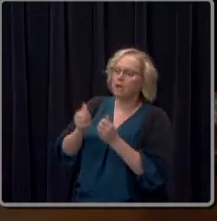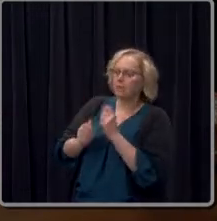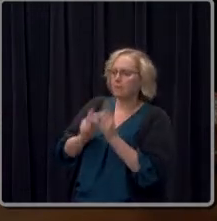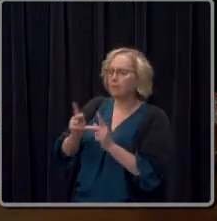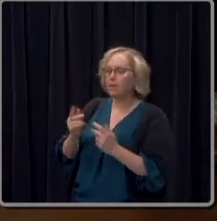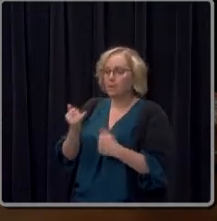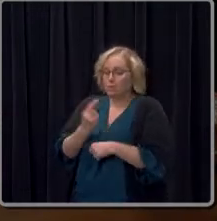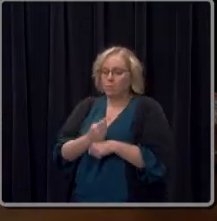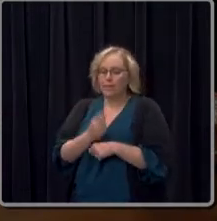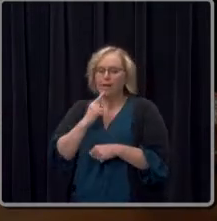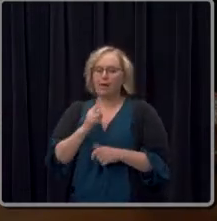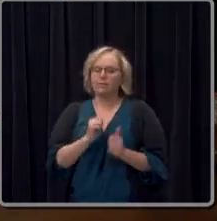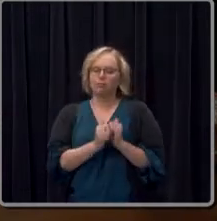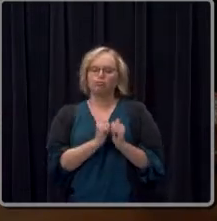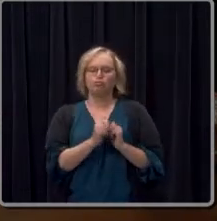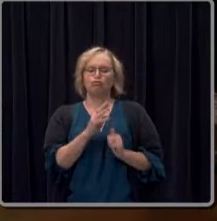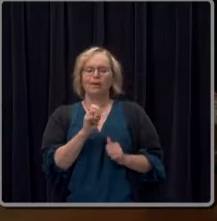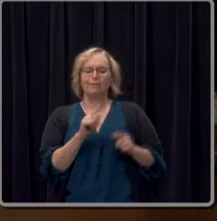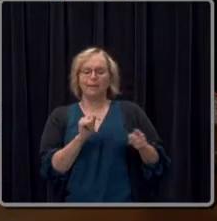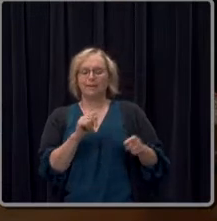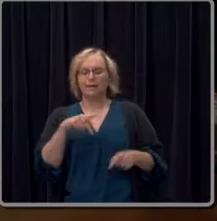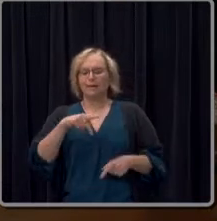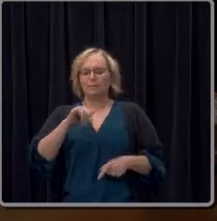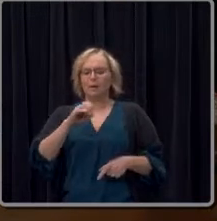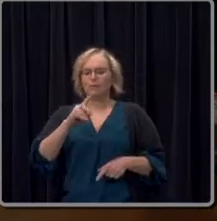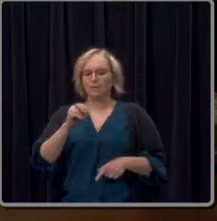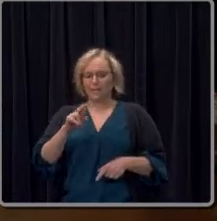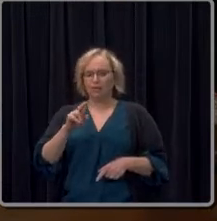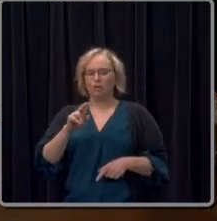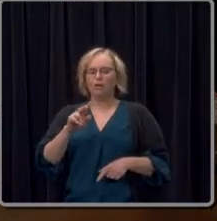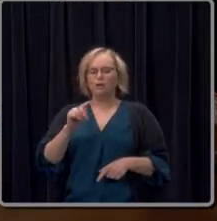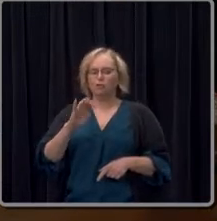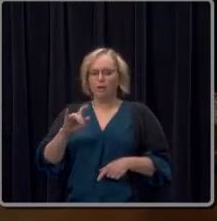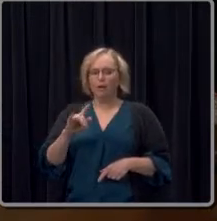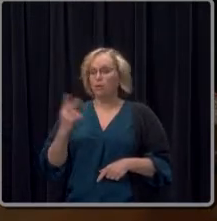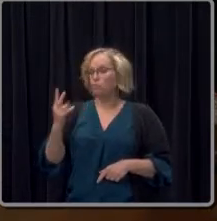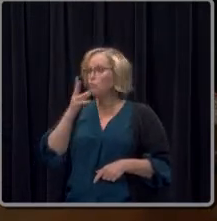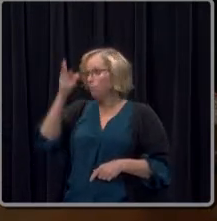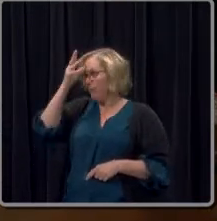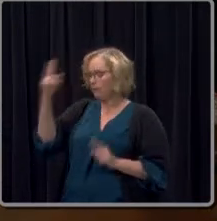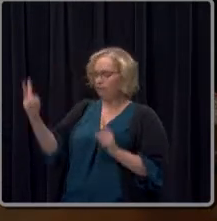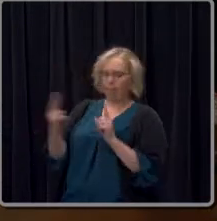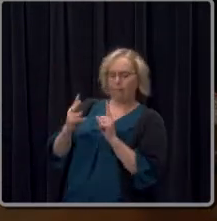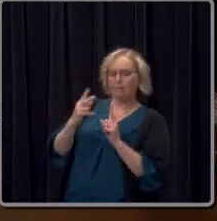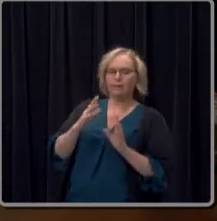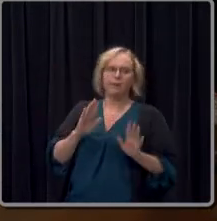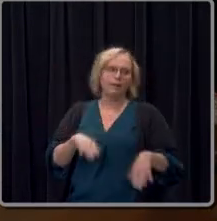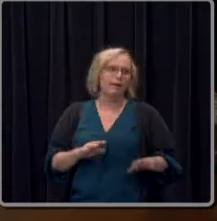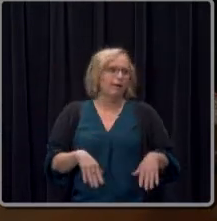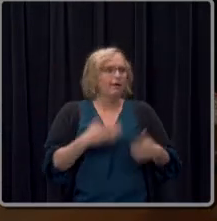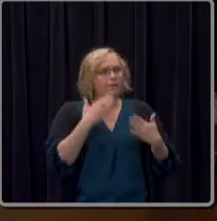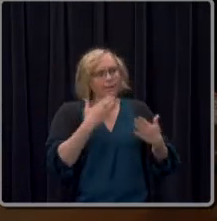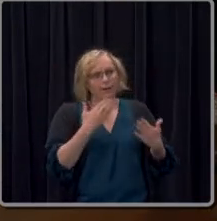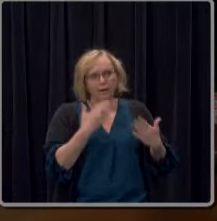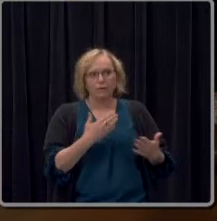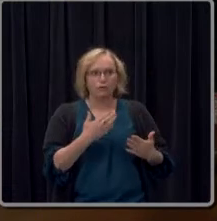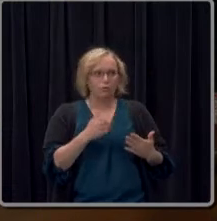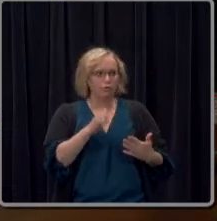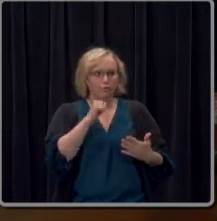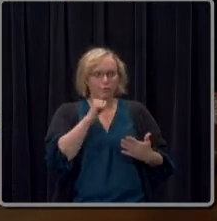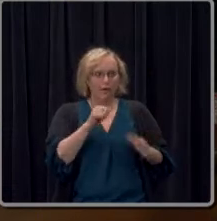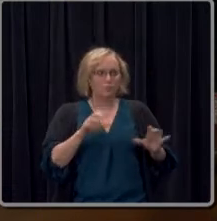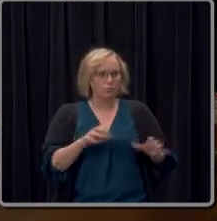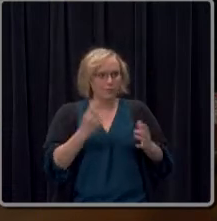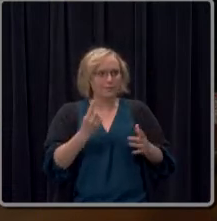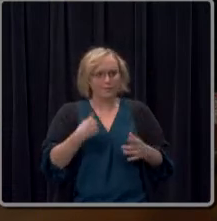meet at Pioneer Trail and people said, 2 paras. Thank you for not doing something we don't have time to figure out what to do with our kids. So I'm just